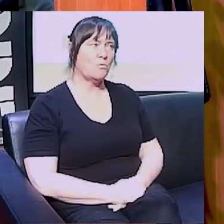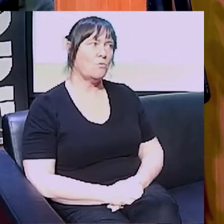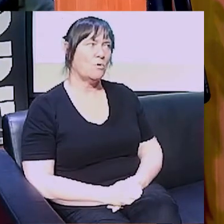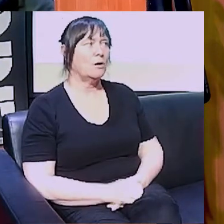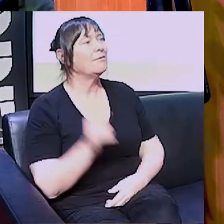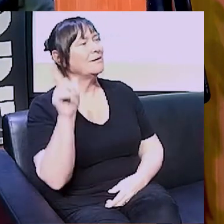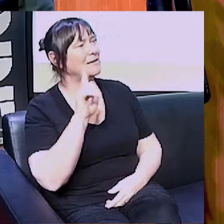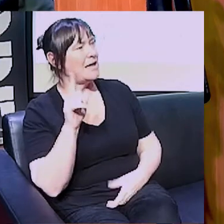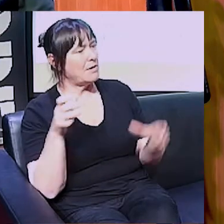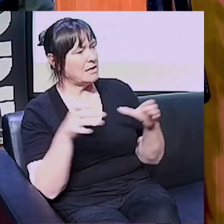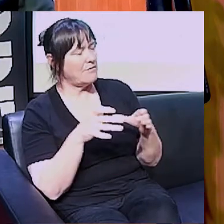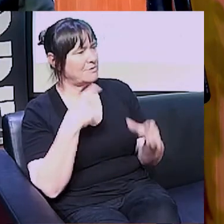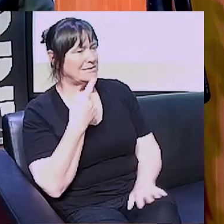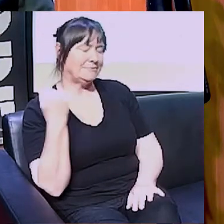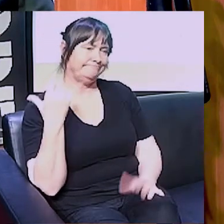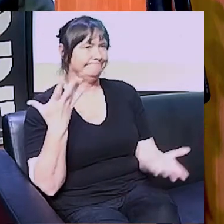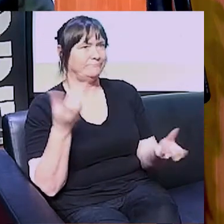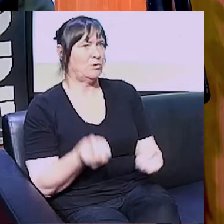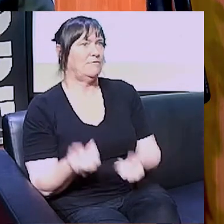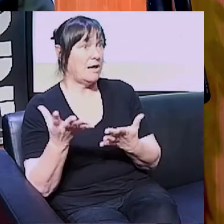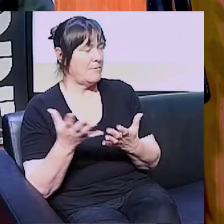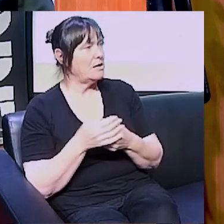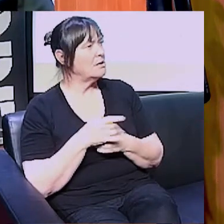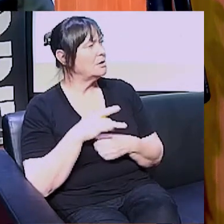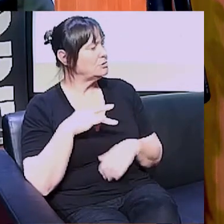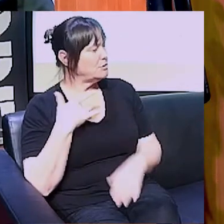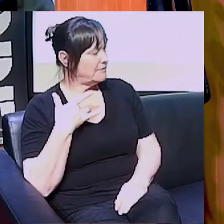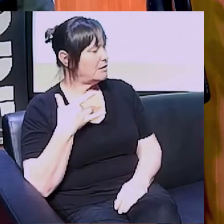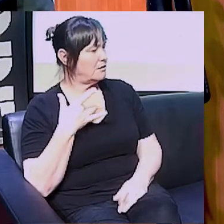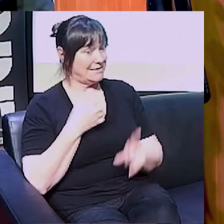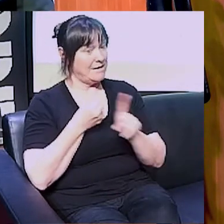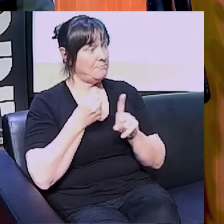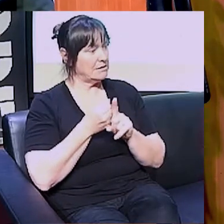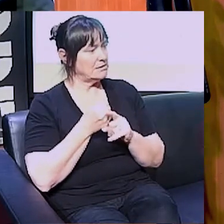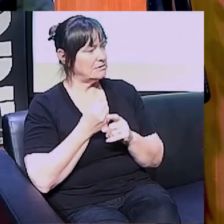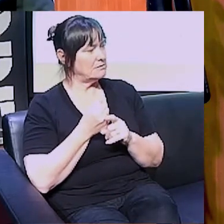it. Do you think that's had an impact on the ability for people to get access to housing?